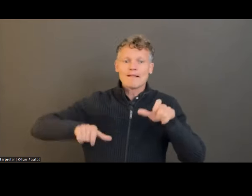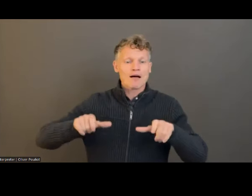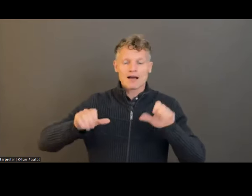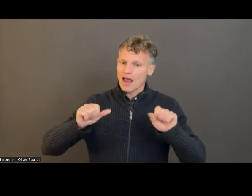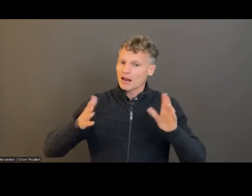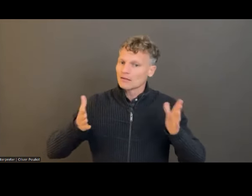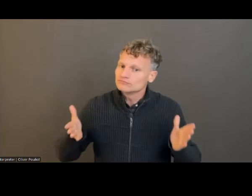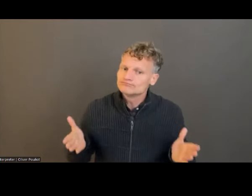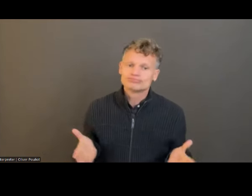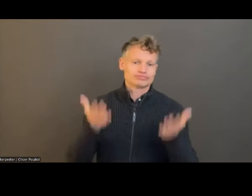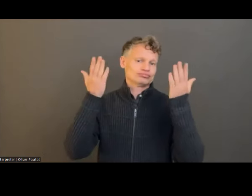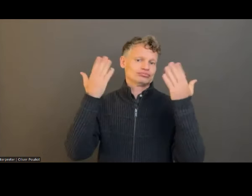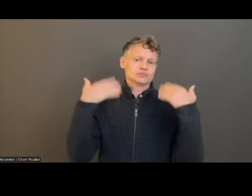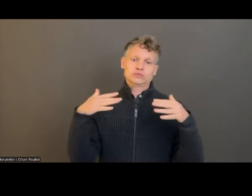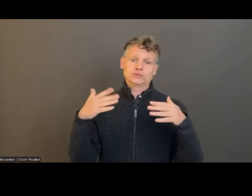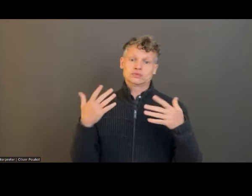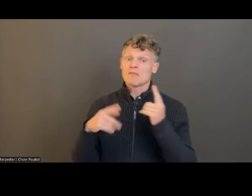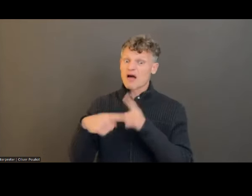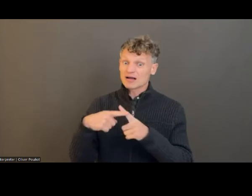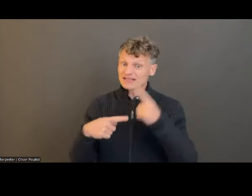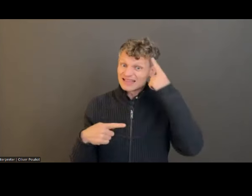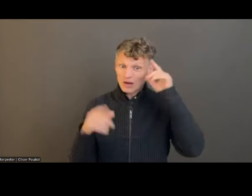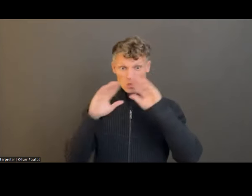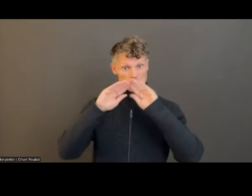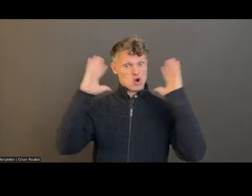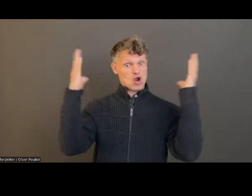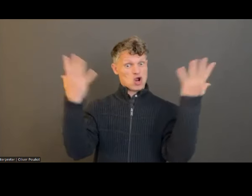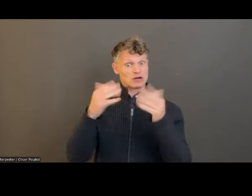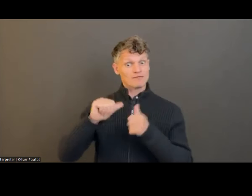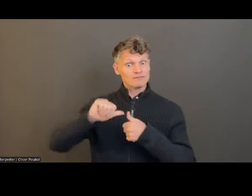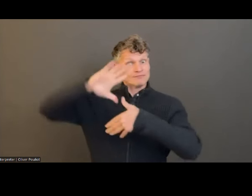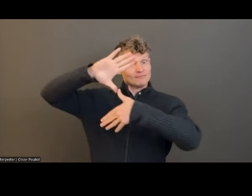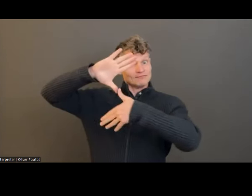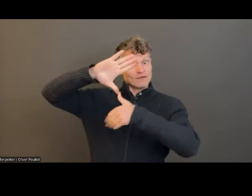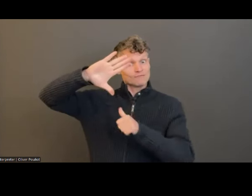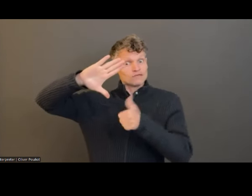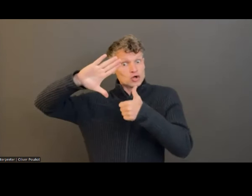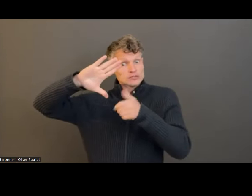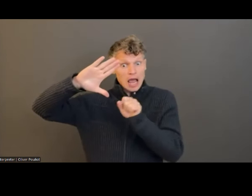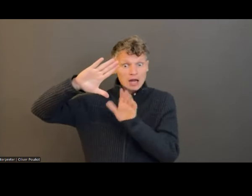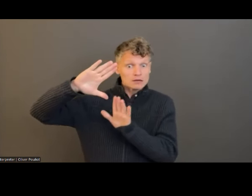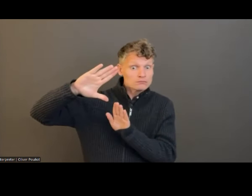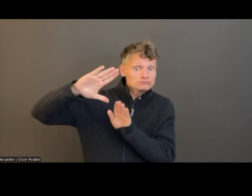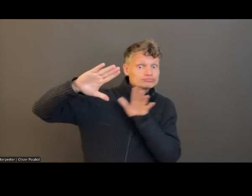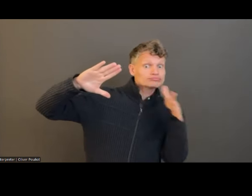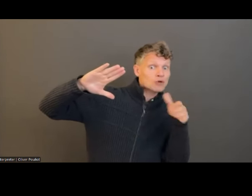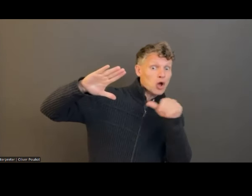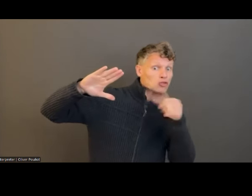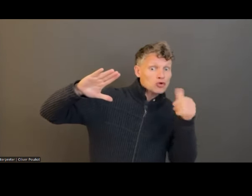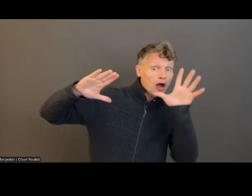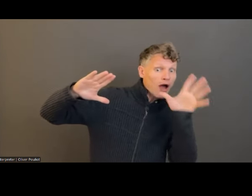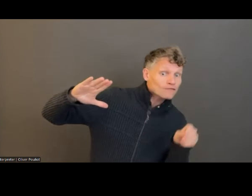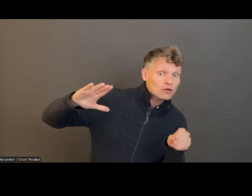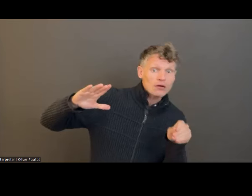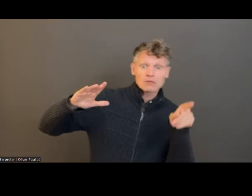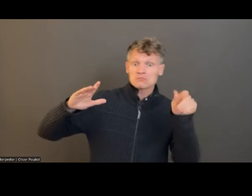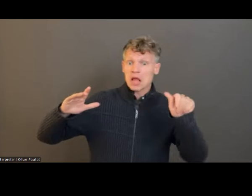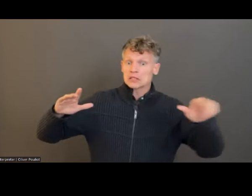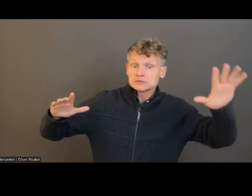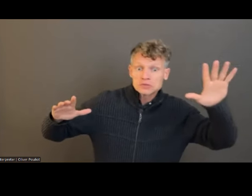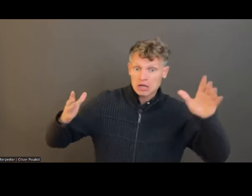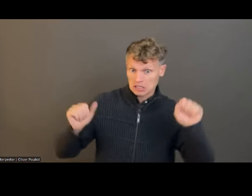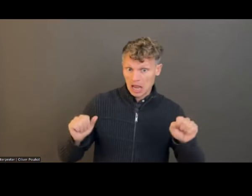I want to thank Core NTD for the opportunity to have this webinar on the